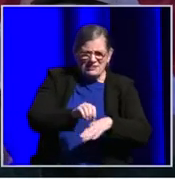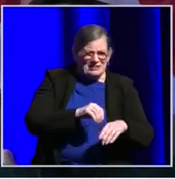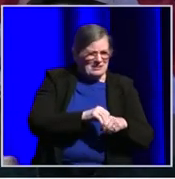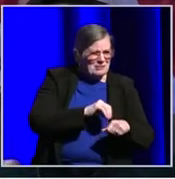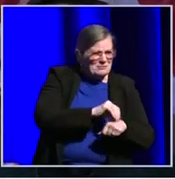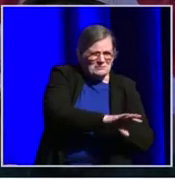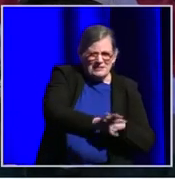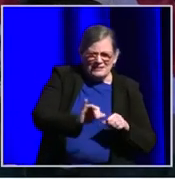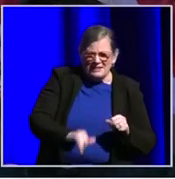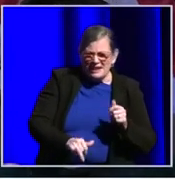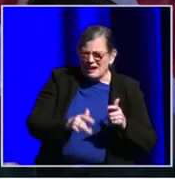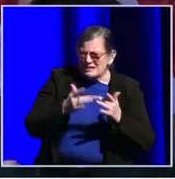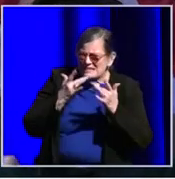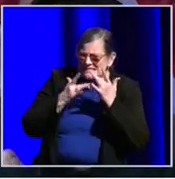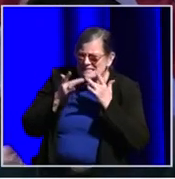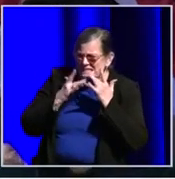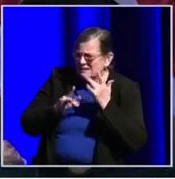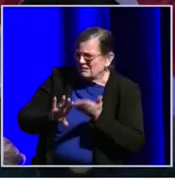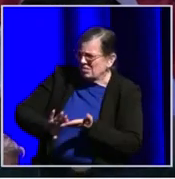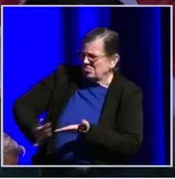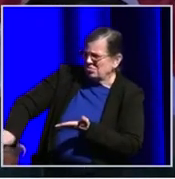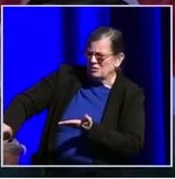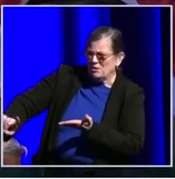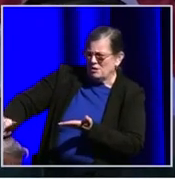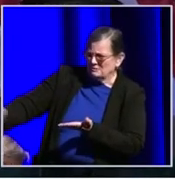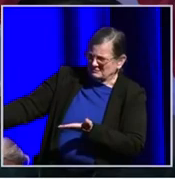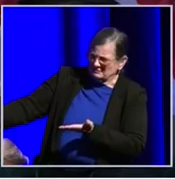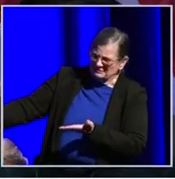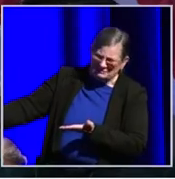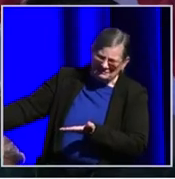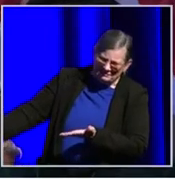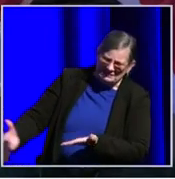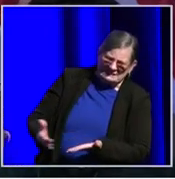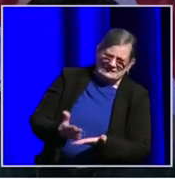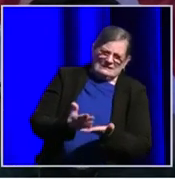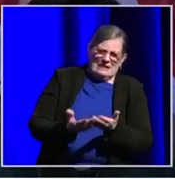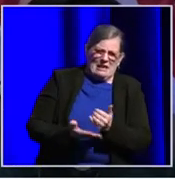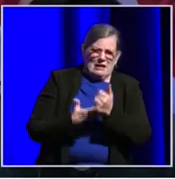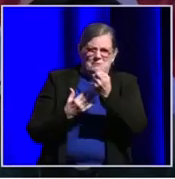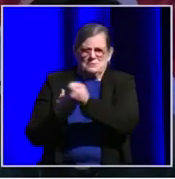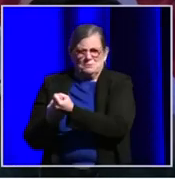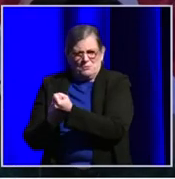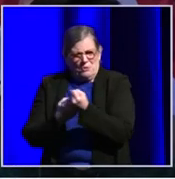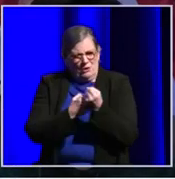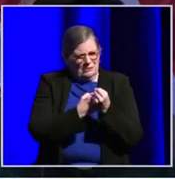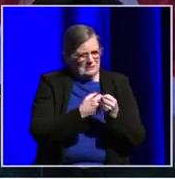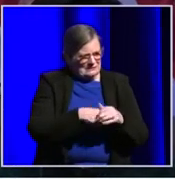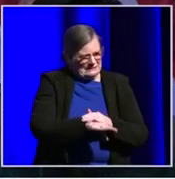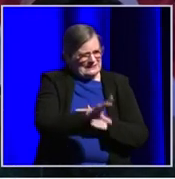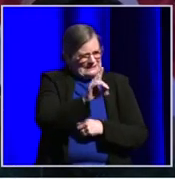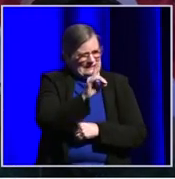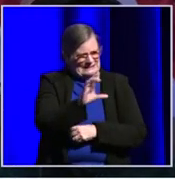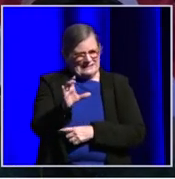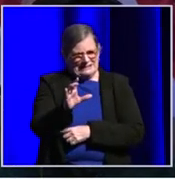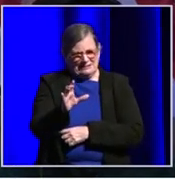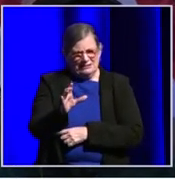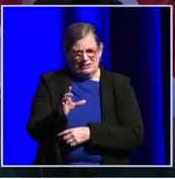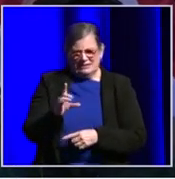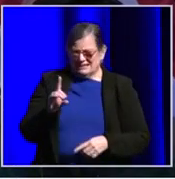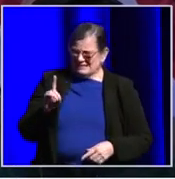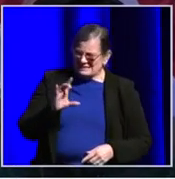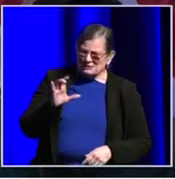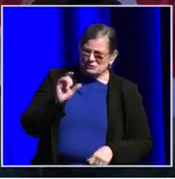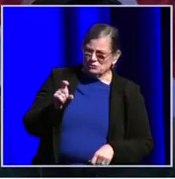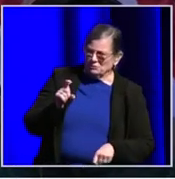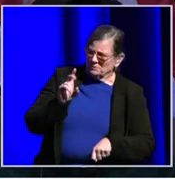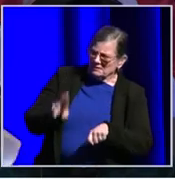develop the skills and end the cycle of poverty. The district, as the nation's capital, should be a model of